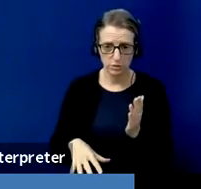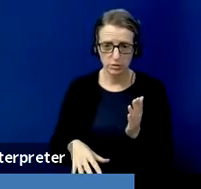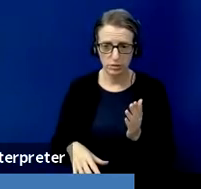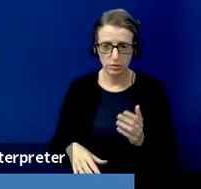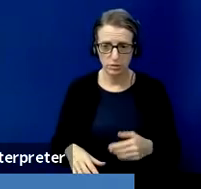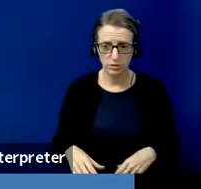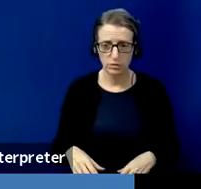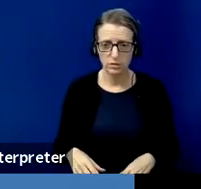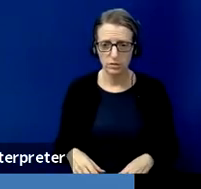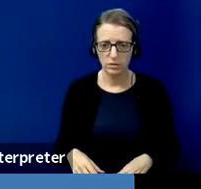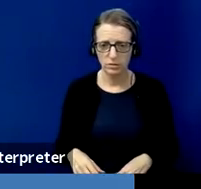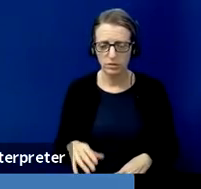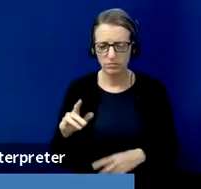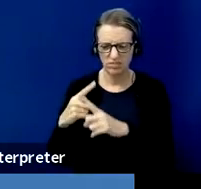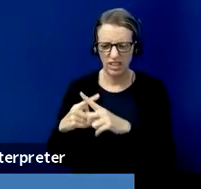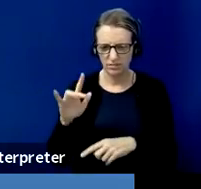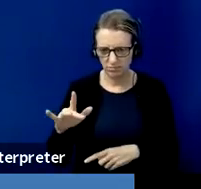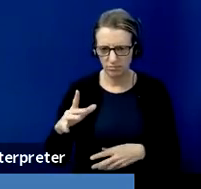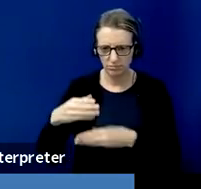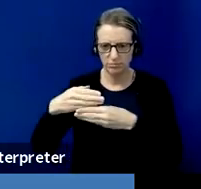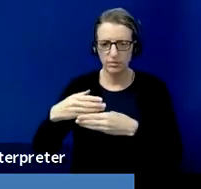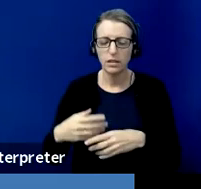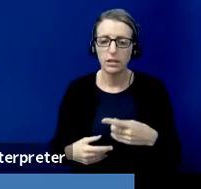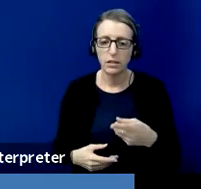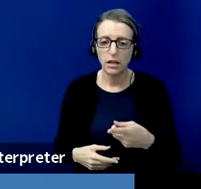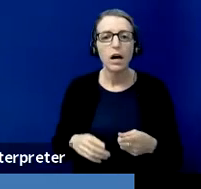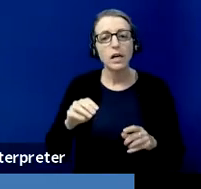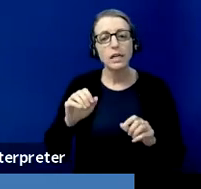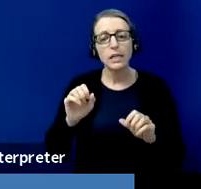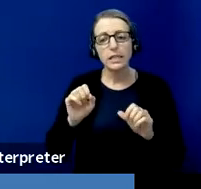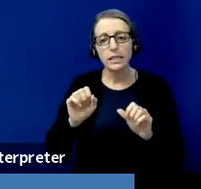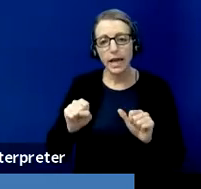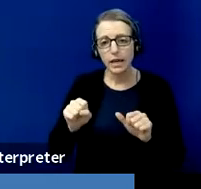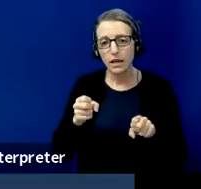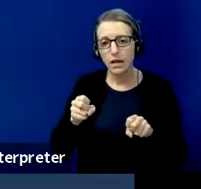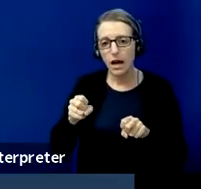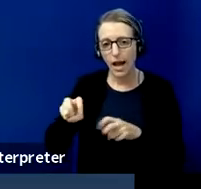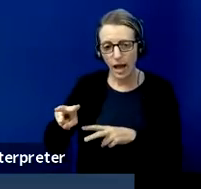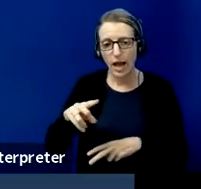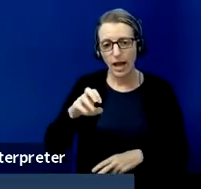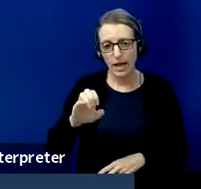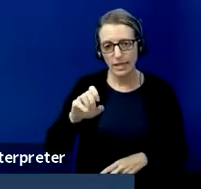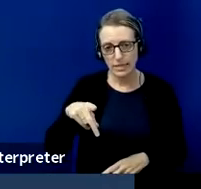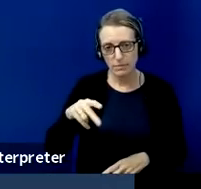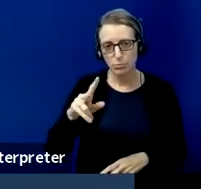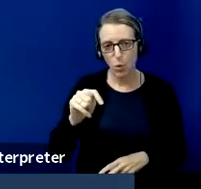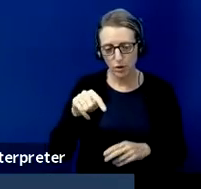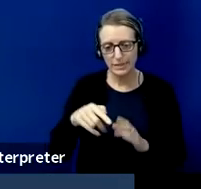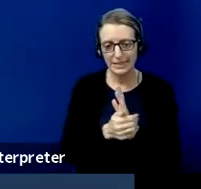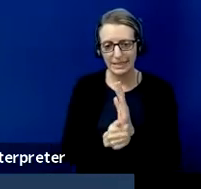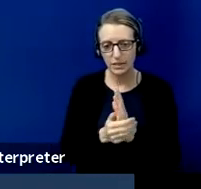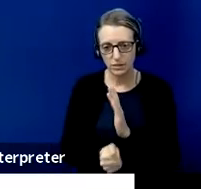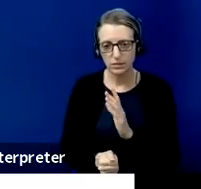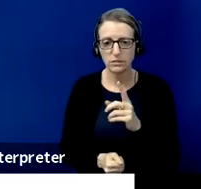so I'm unselecting, you'll notice I have the option to export these skills. So if I export them, it allows